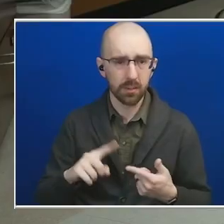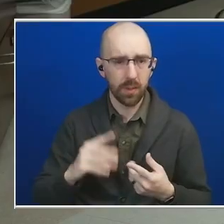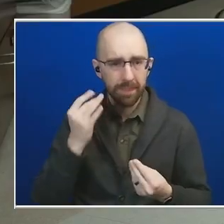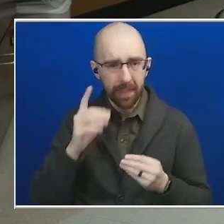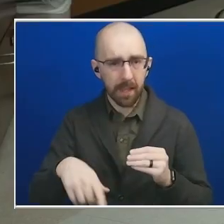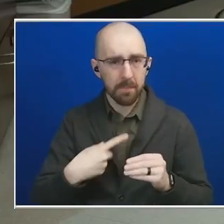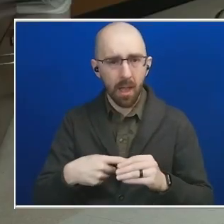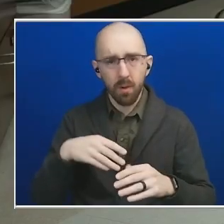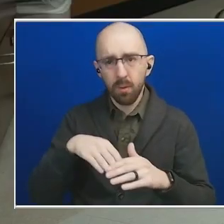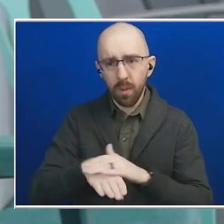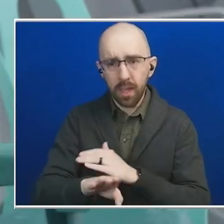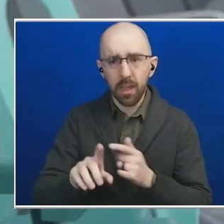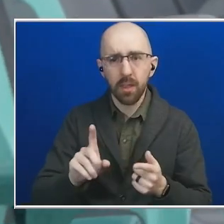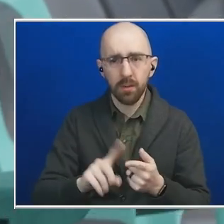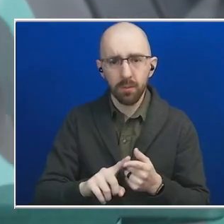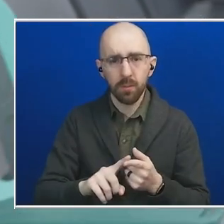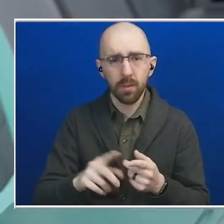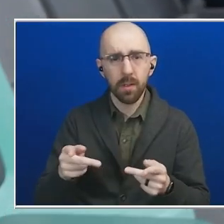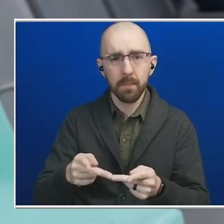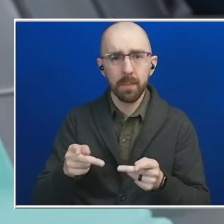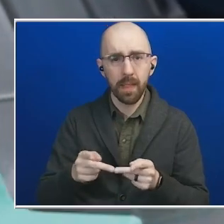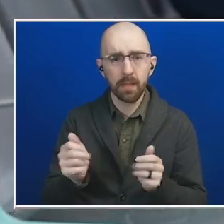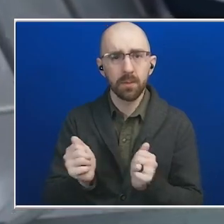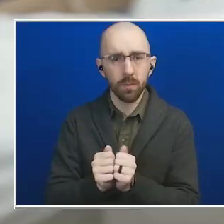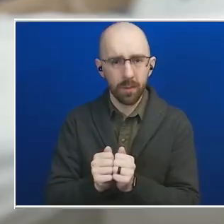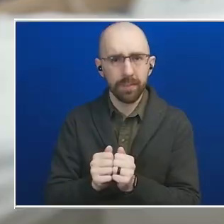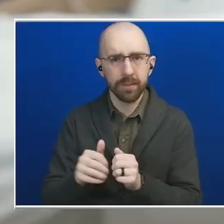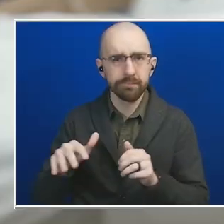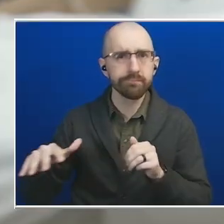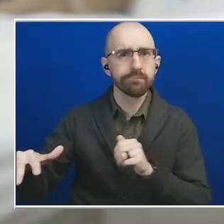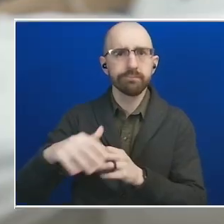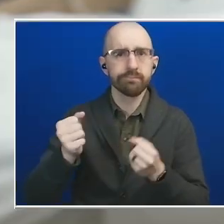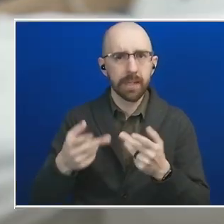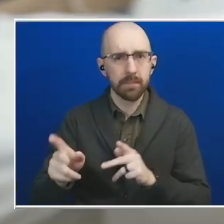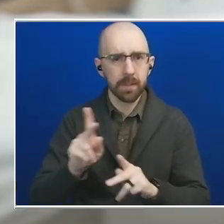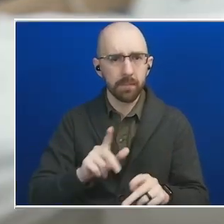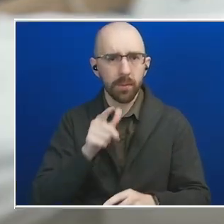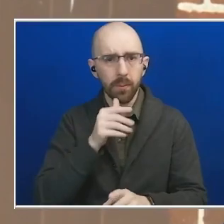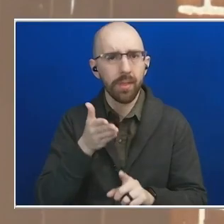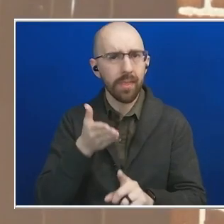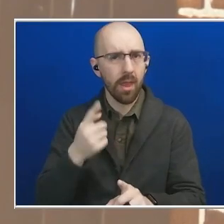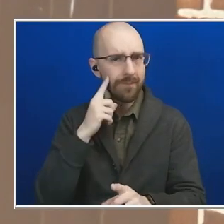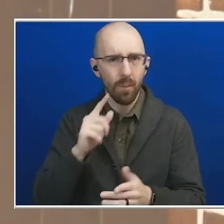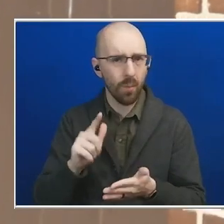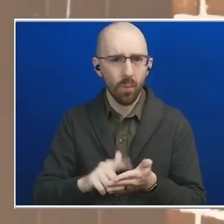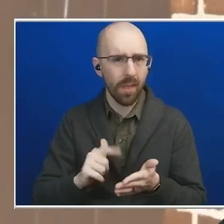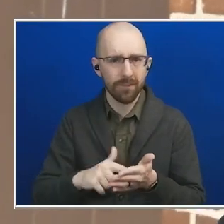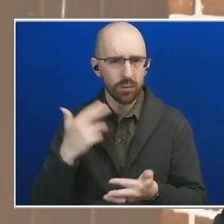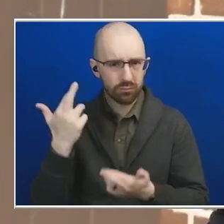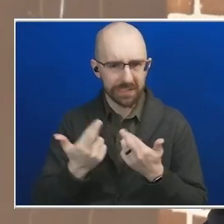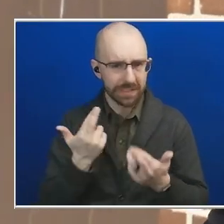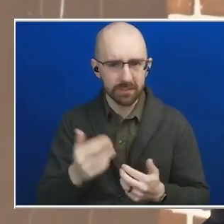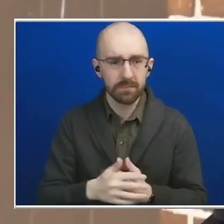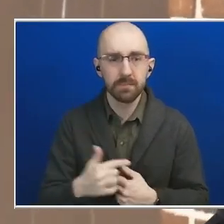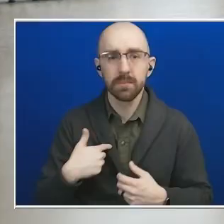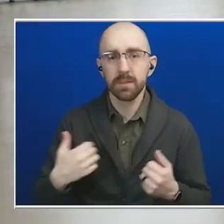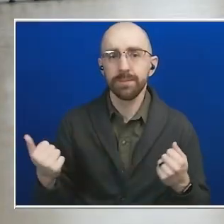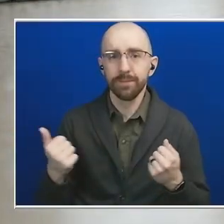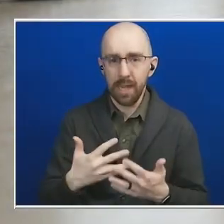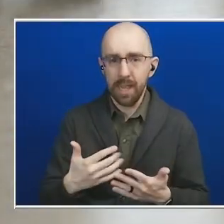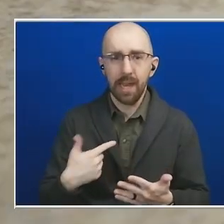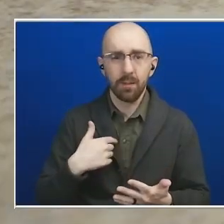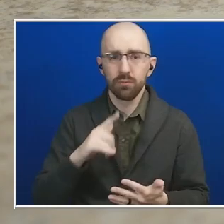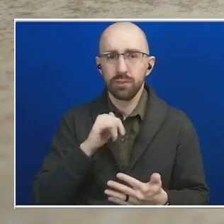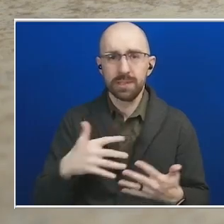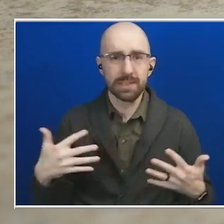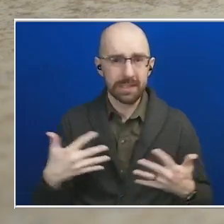into a place with a bunch of people that were, there for whatever reasons. I was afraid. I was really scared to death.